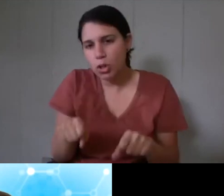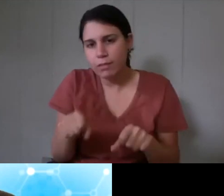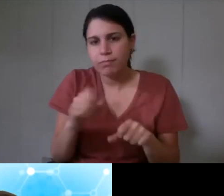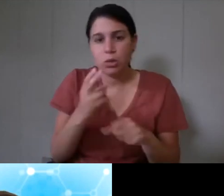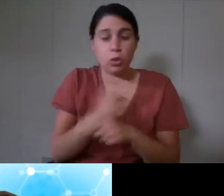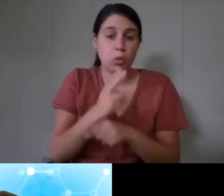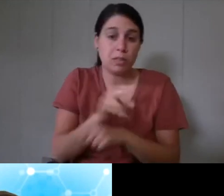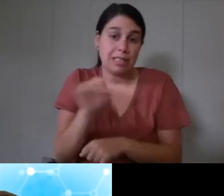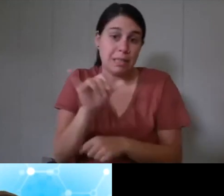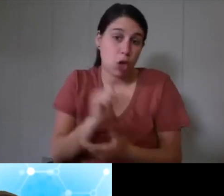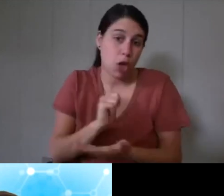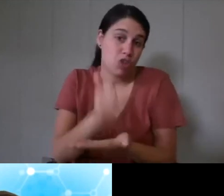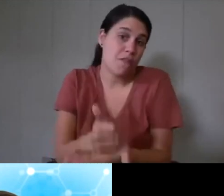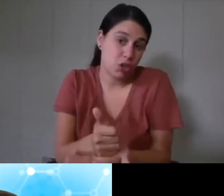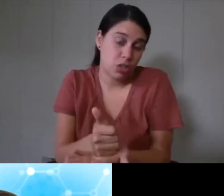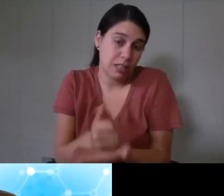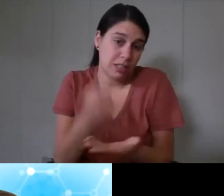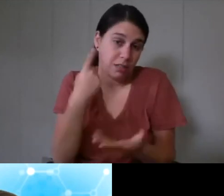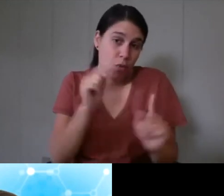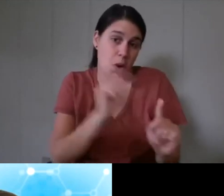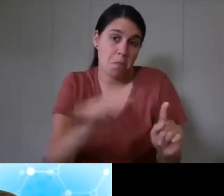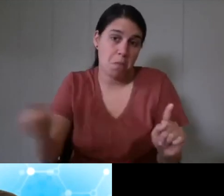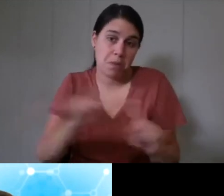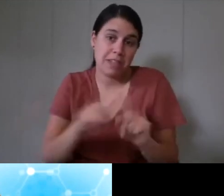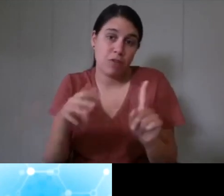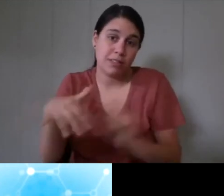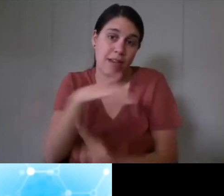similar interventions across those different settings.